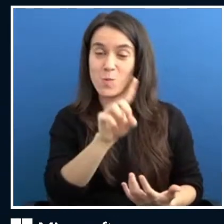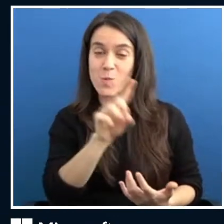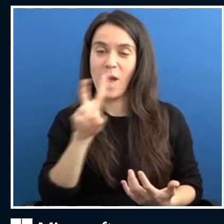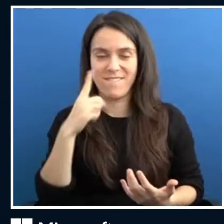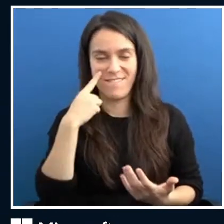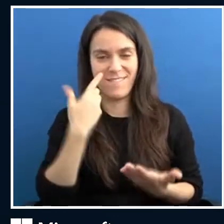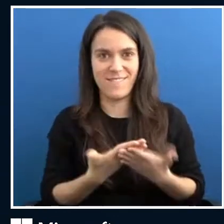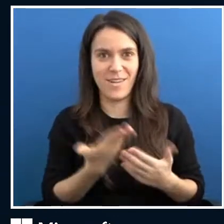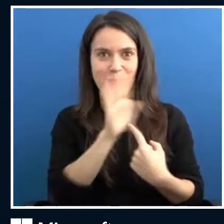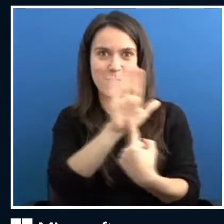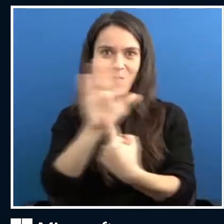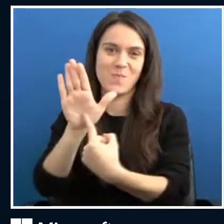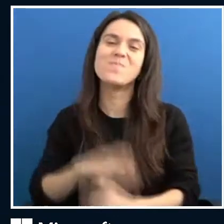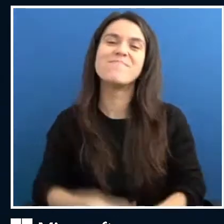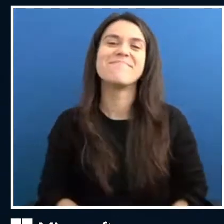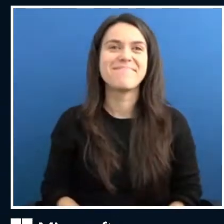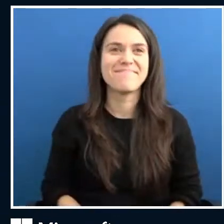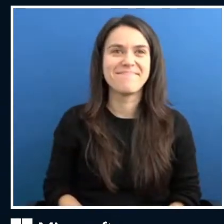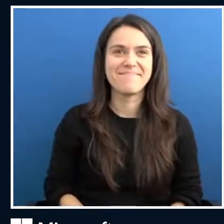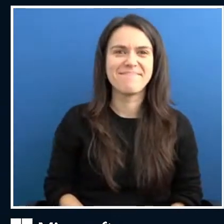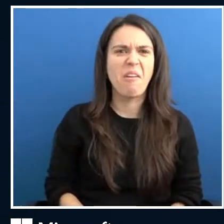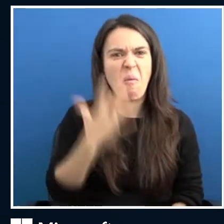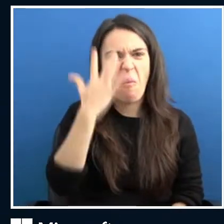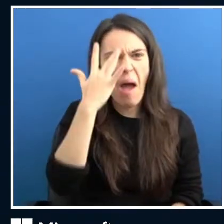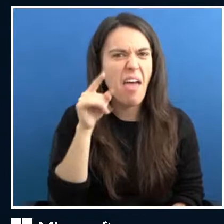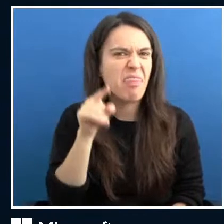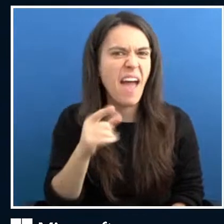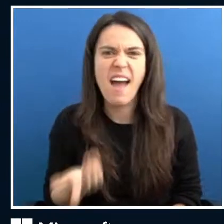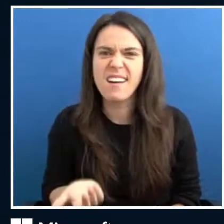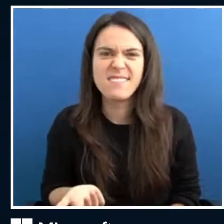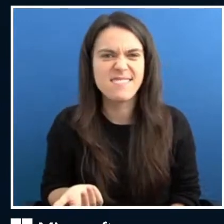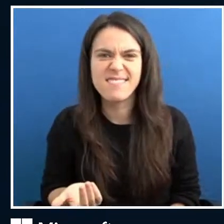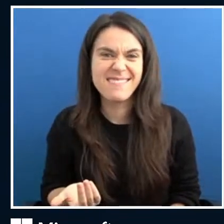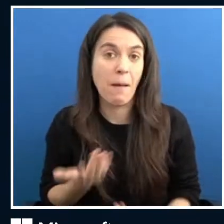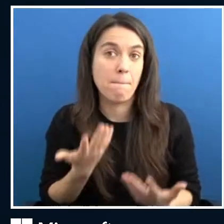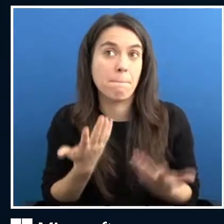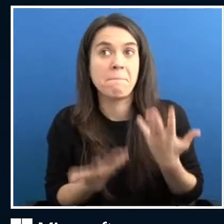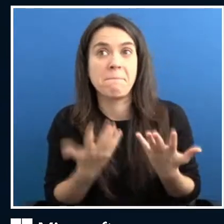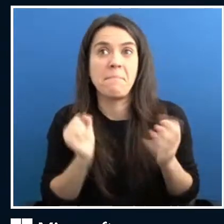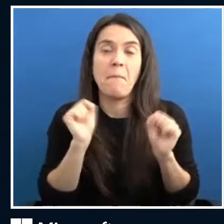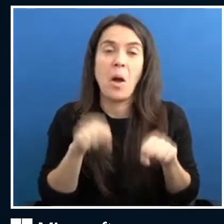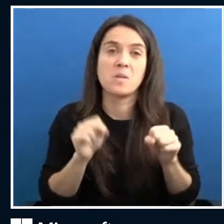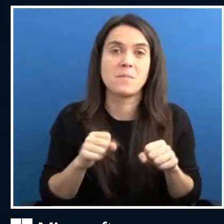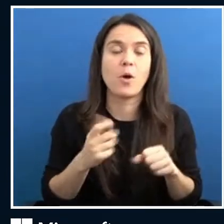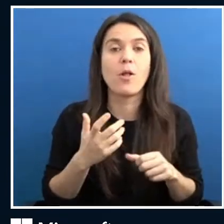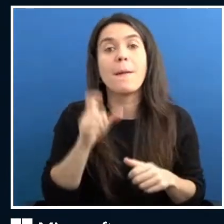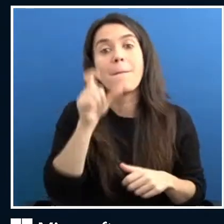Why? There's a hypothesis. This could be possibly why. Lower